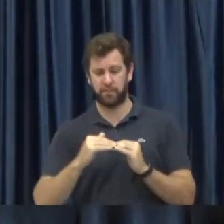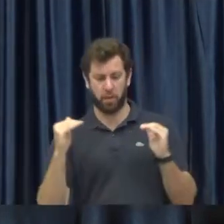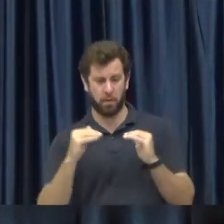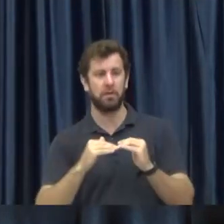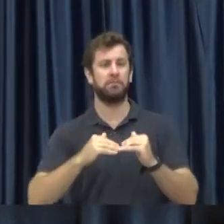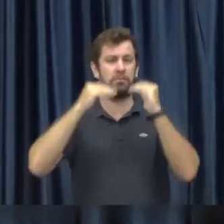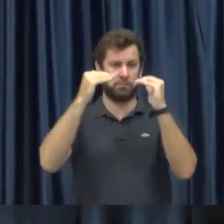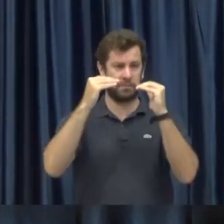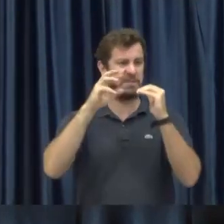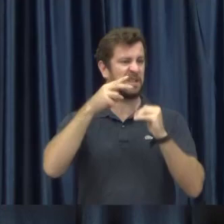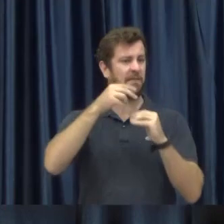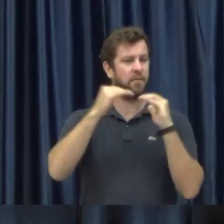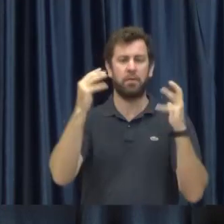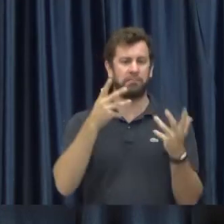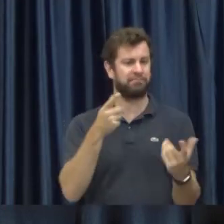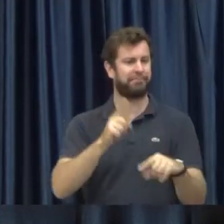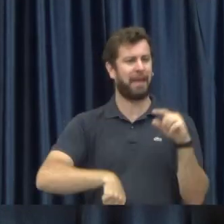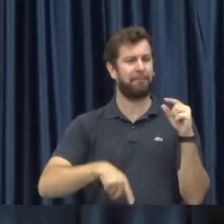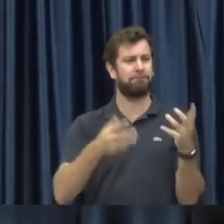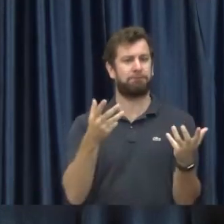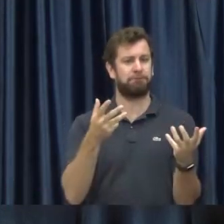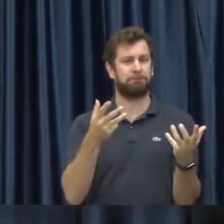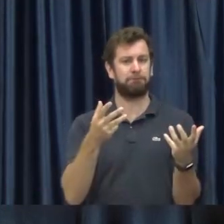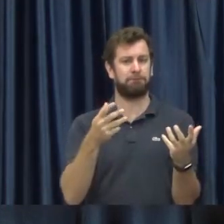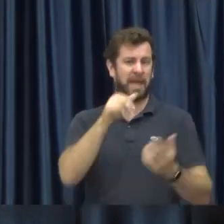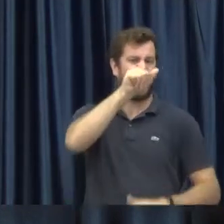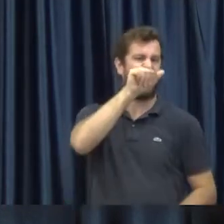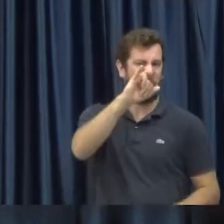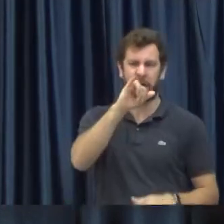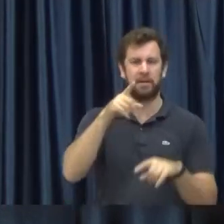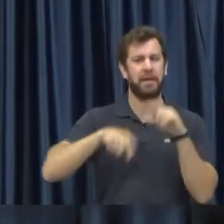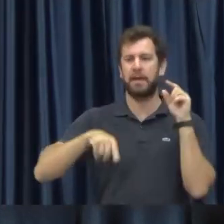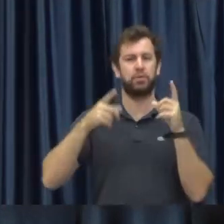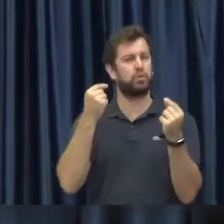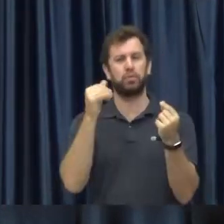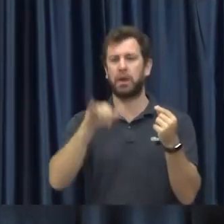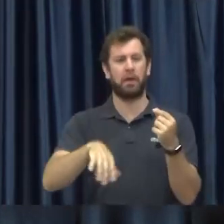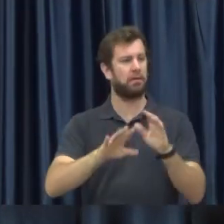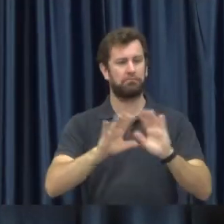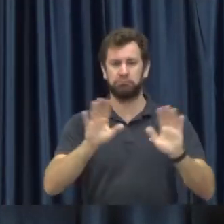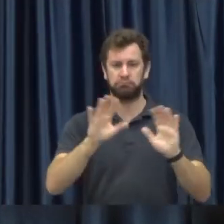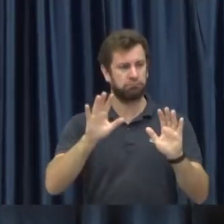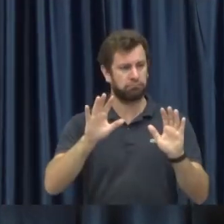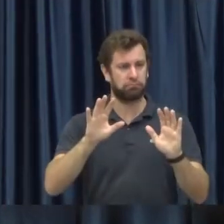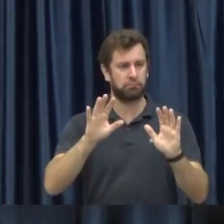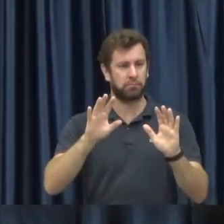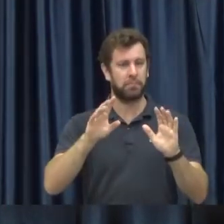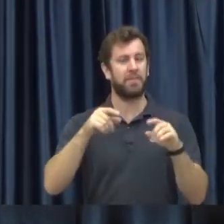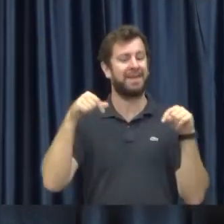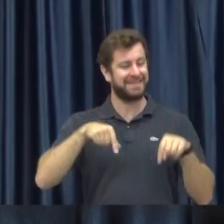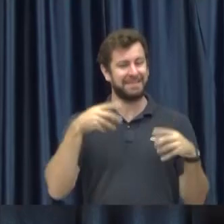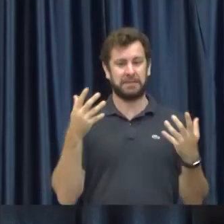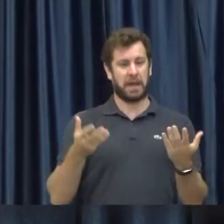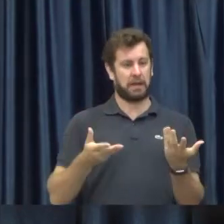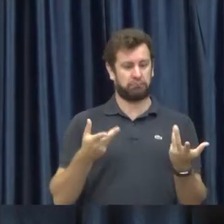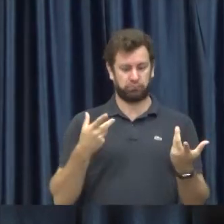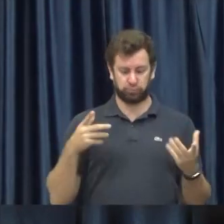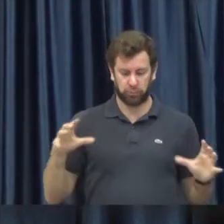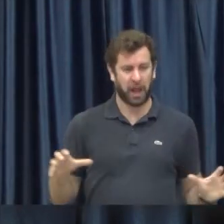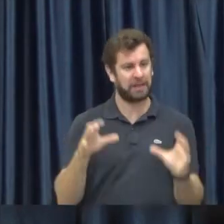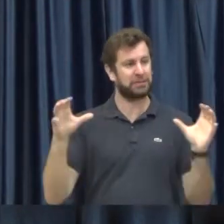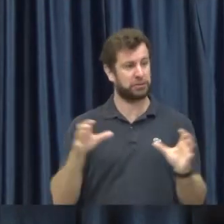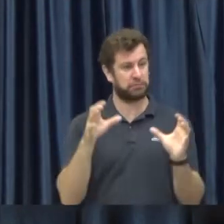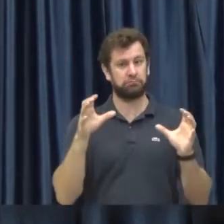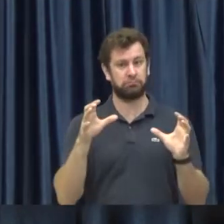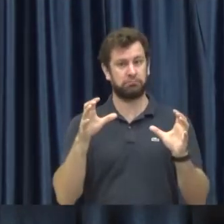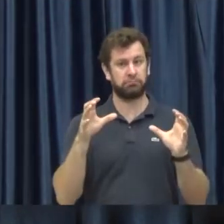Artificial intelligence. But this action is not supposed to be robot-like. It is